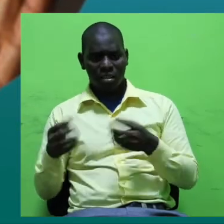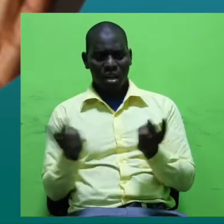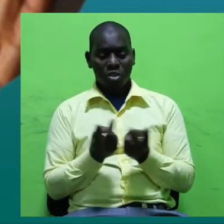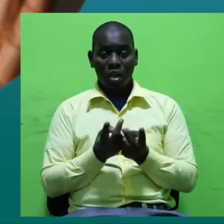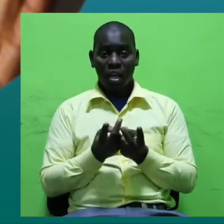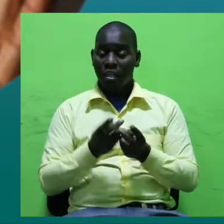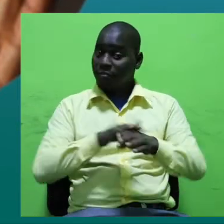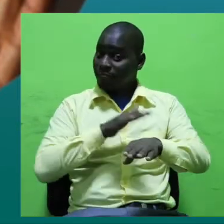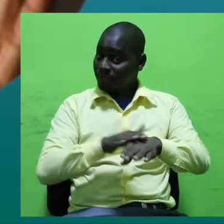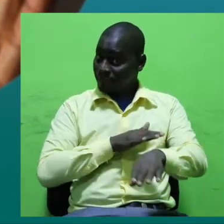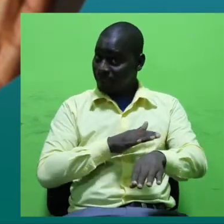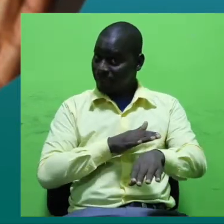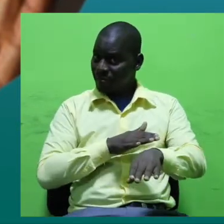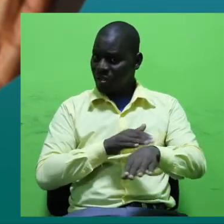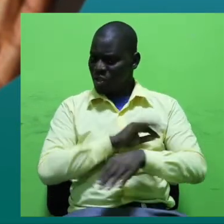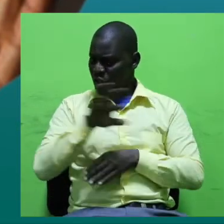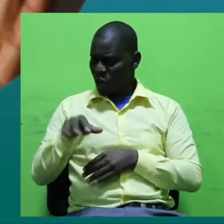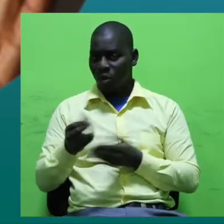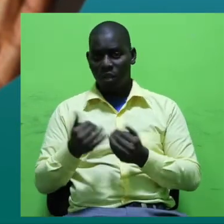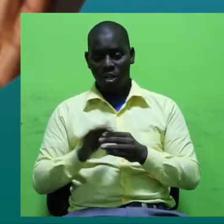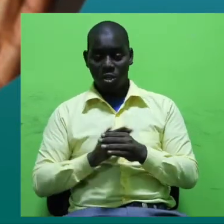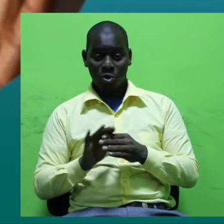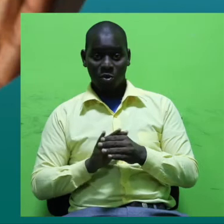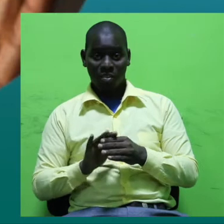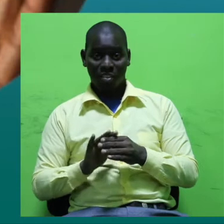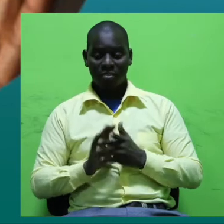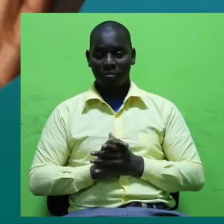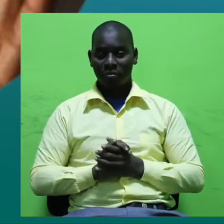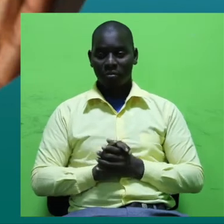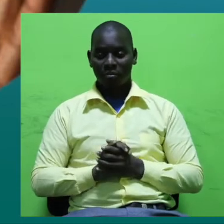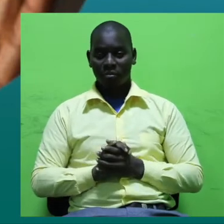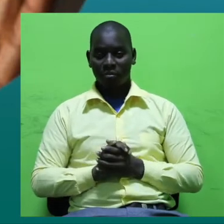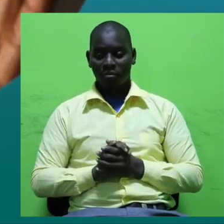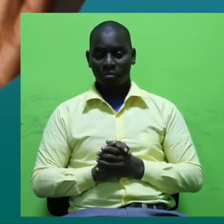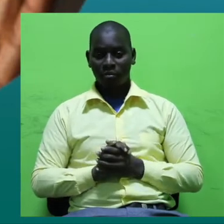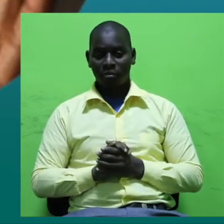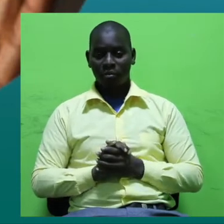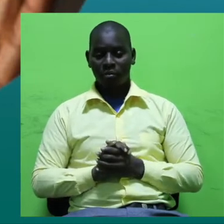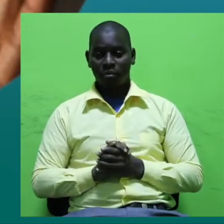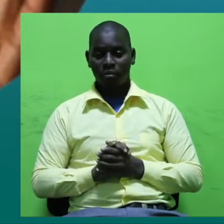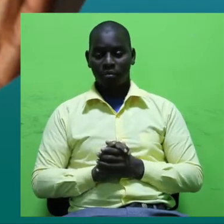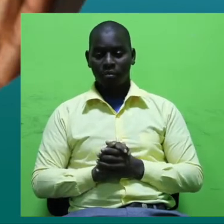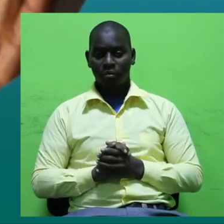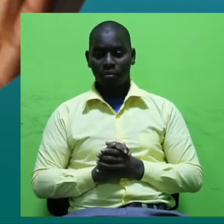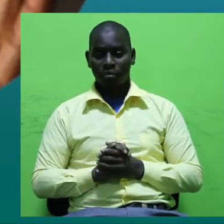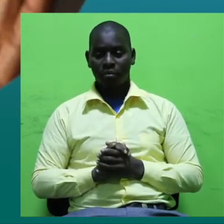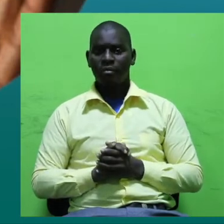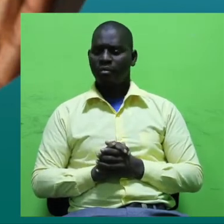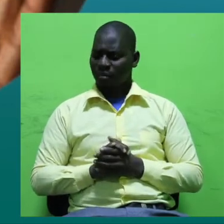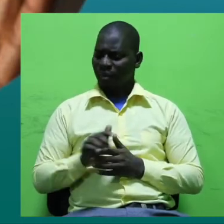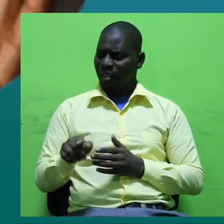there is a water inside the coconut? It is just by shaking the coconut and hear the sound of water inside